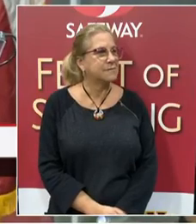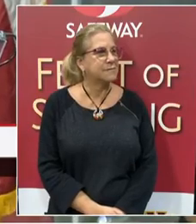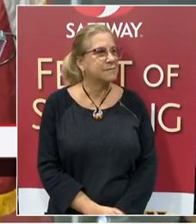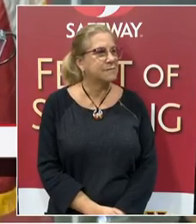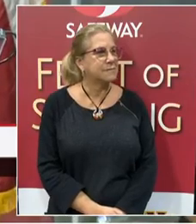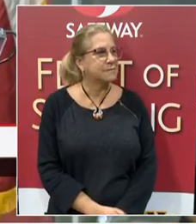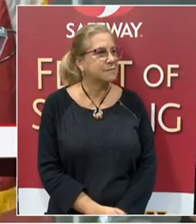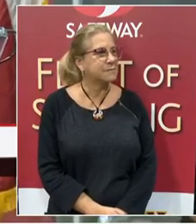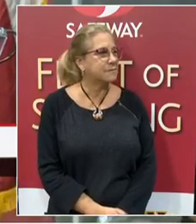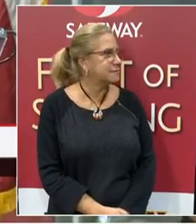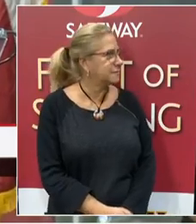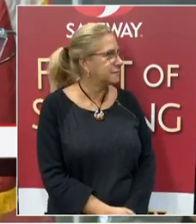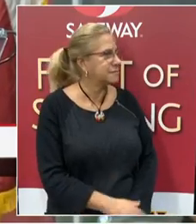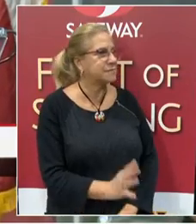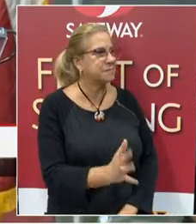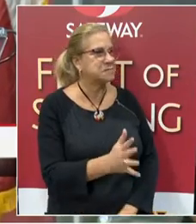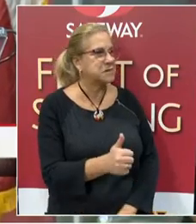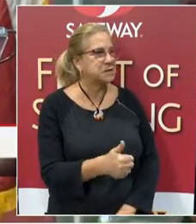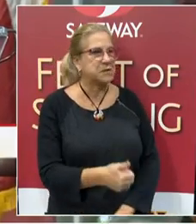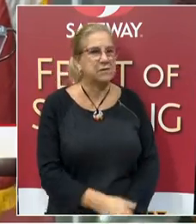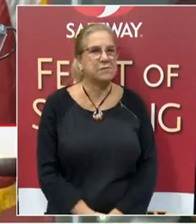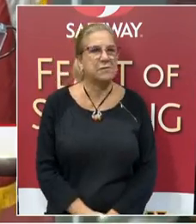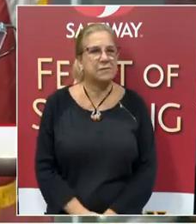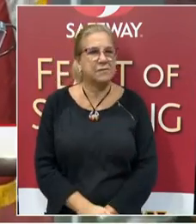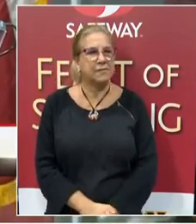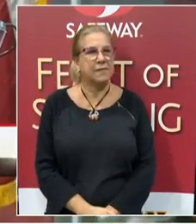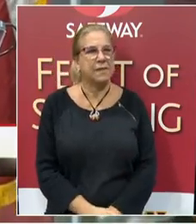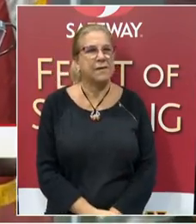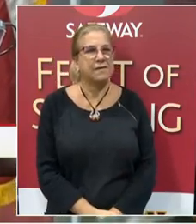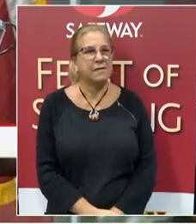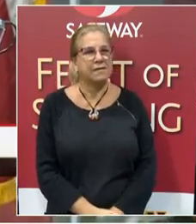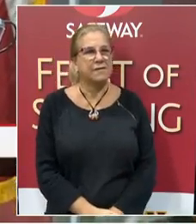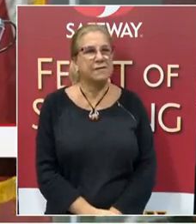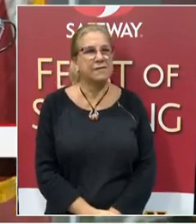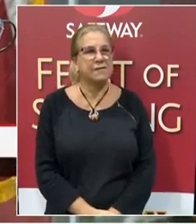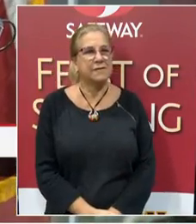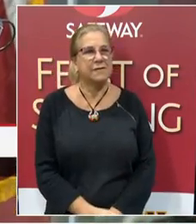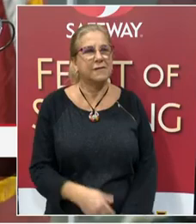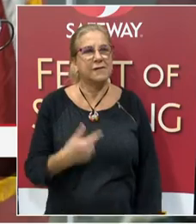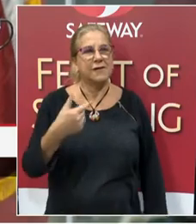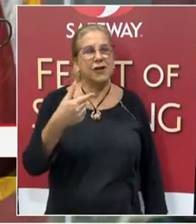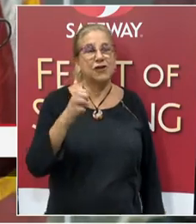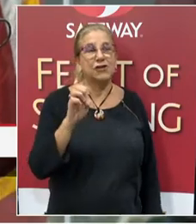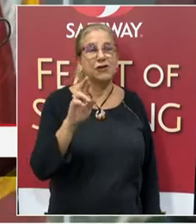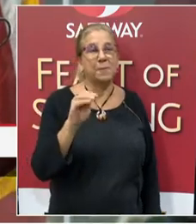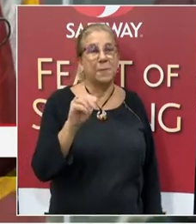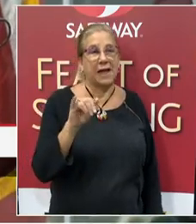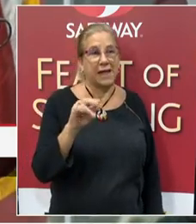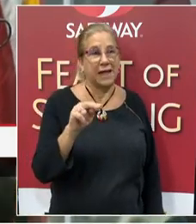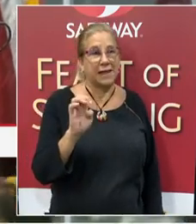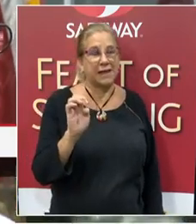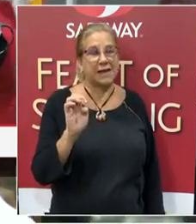Good morning, everyone. My name is Jermaine Dillon, and I am the interim director of the Mayor's Office on